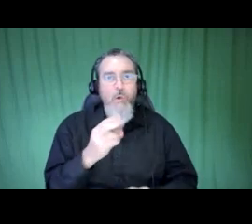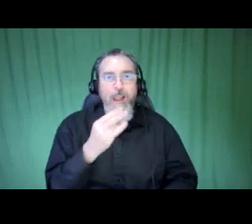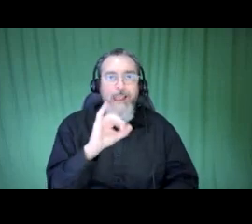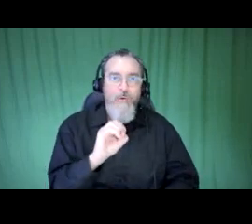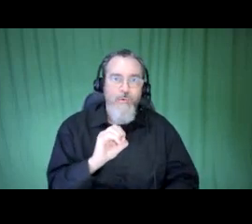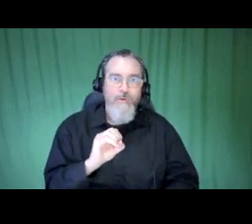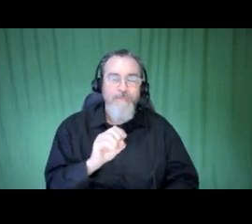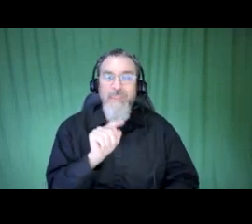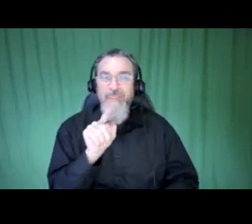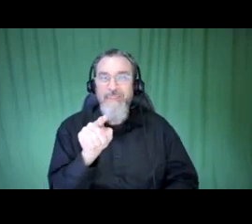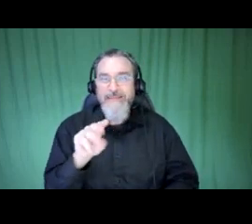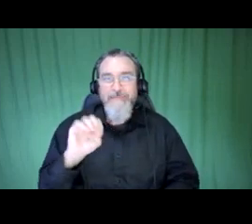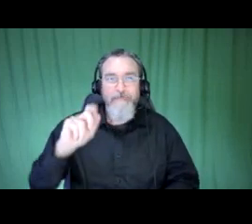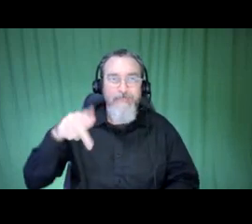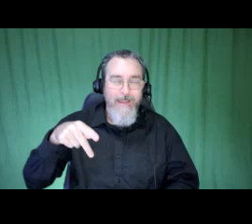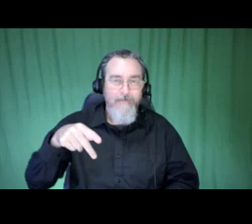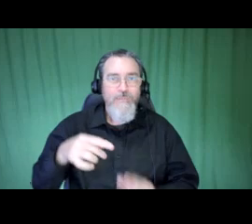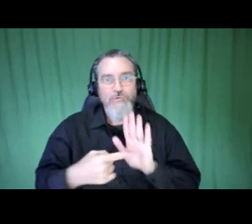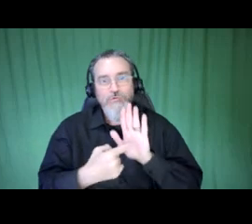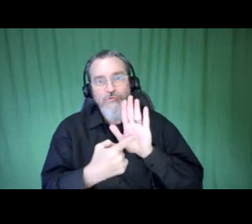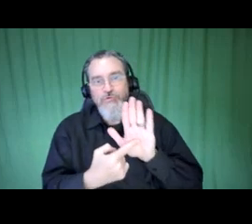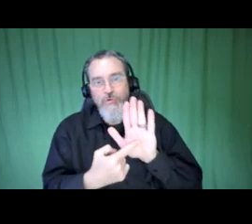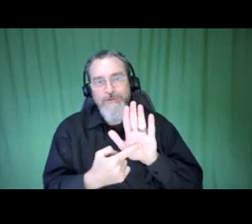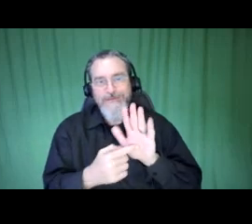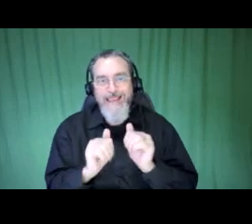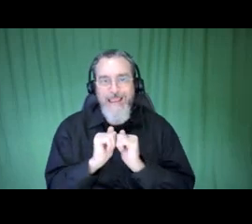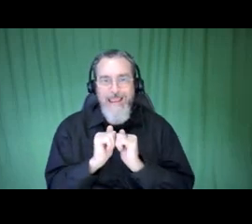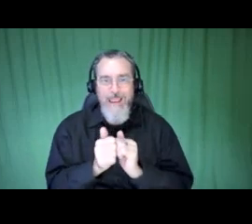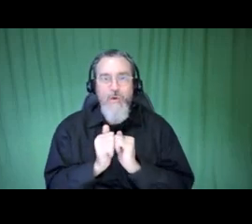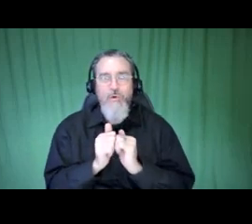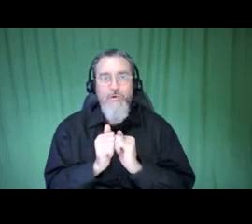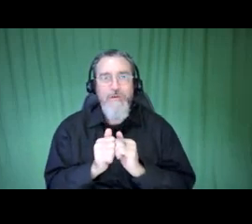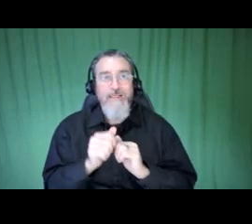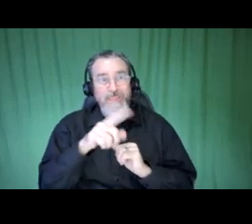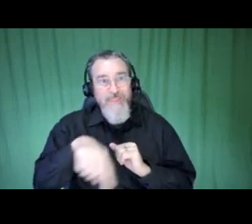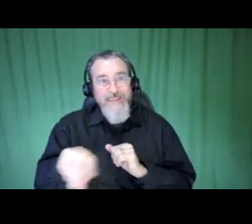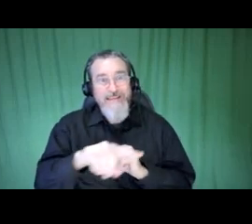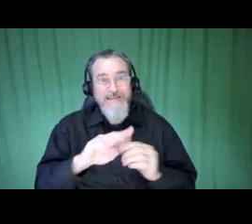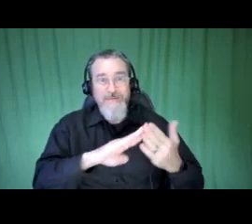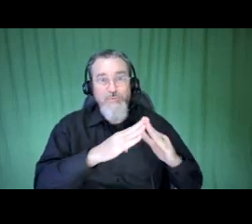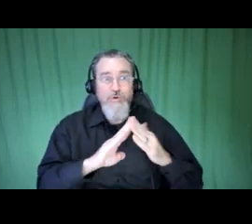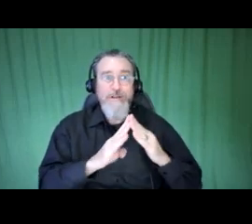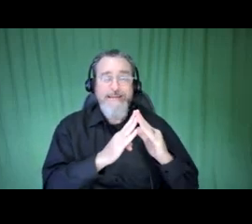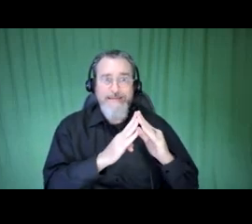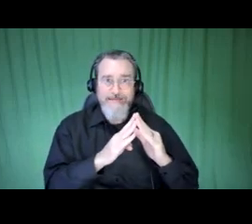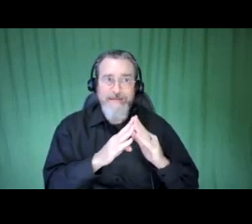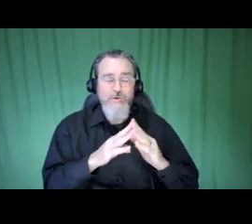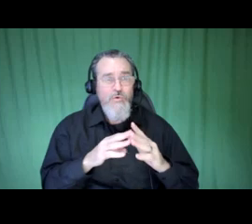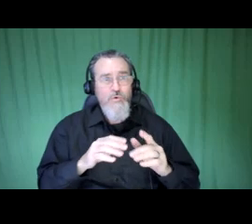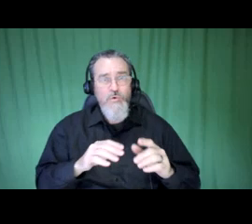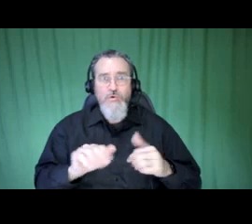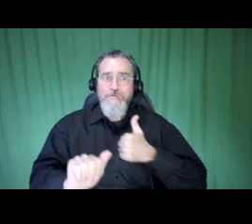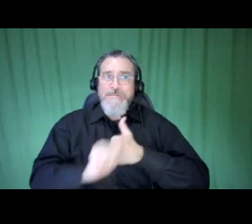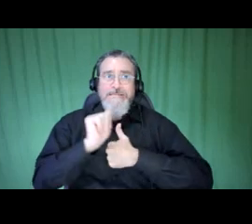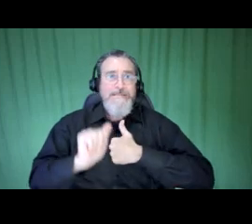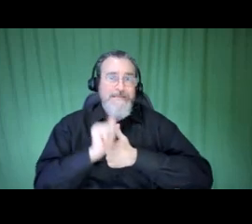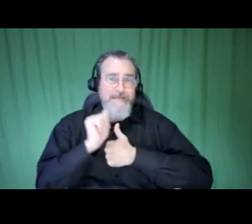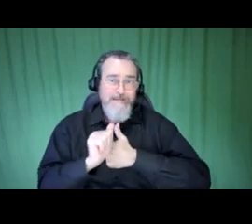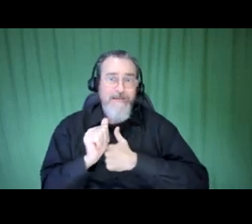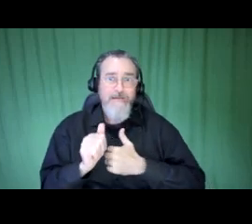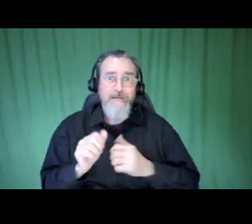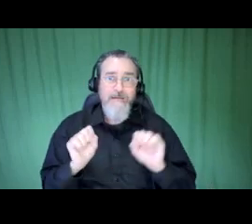here is highlighting how climate vulnerable these communities are. And this climate vulnerability index,